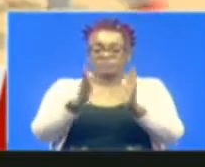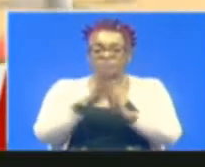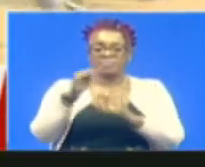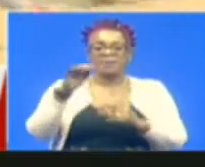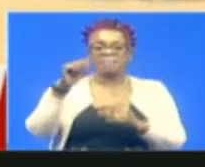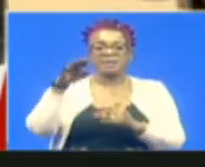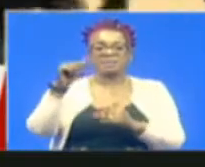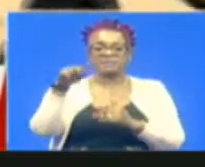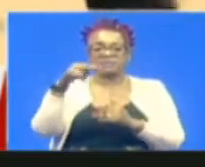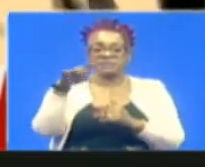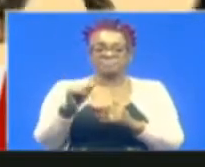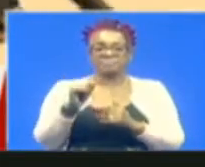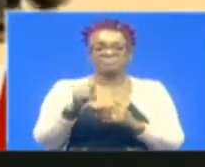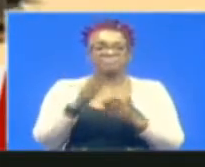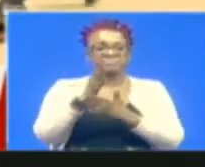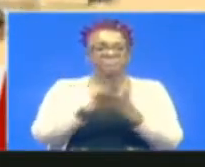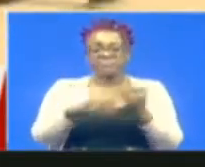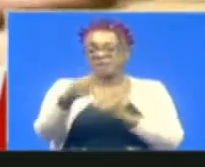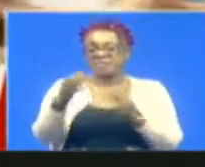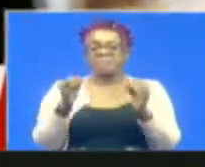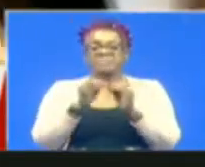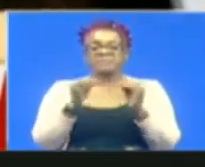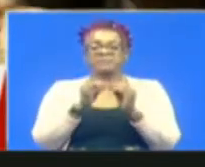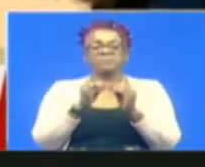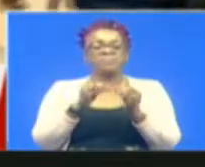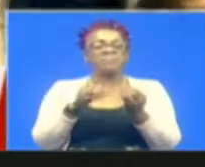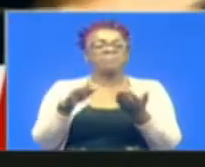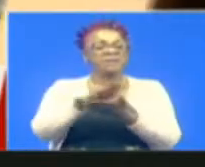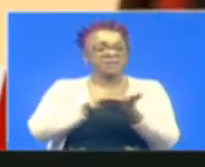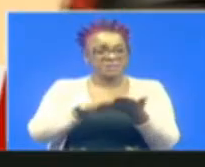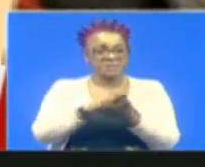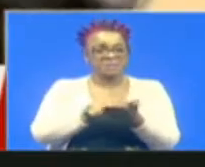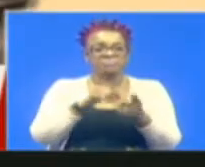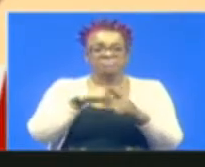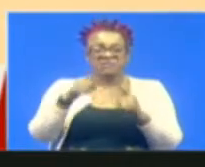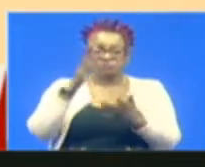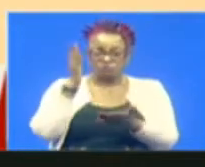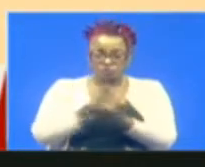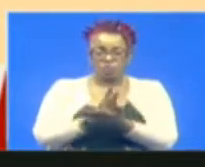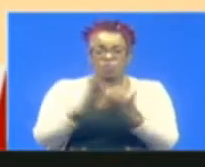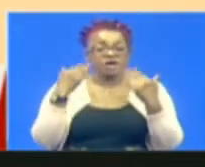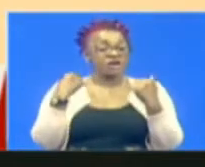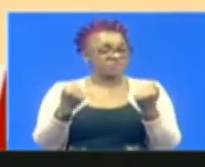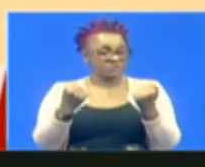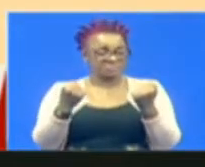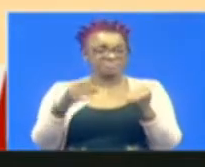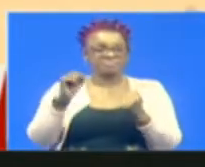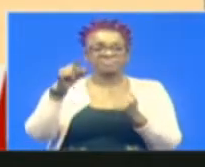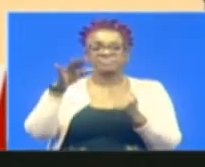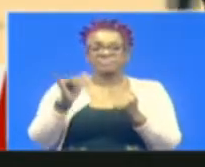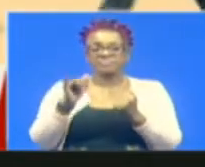Street, to some as a meeting point and to others as a symbol of true heroism. Stacey Kirori, NTV.